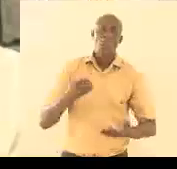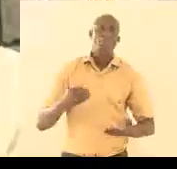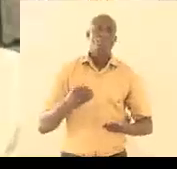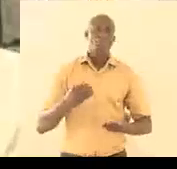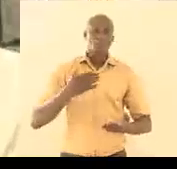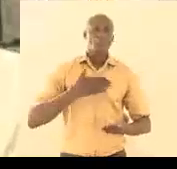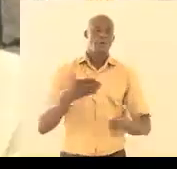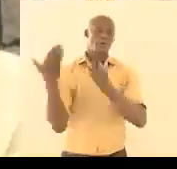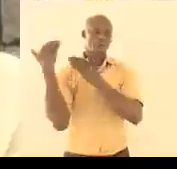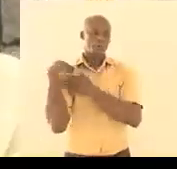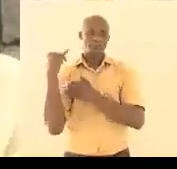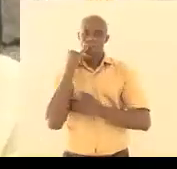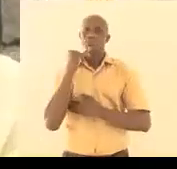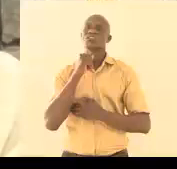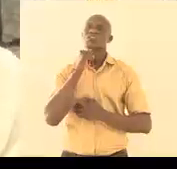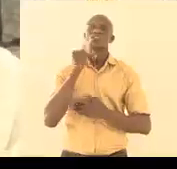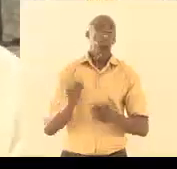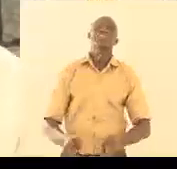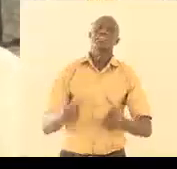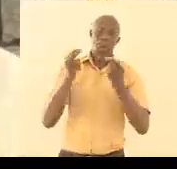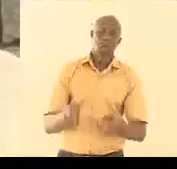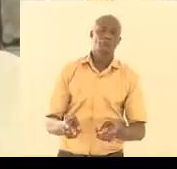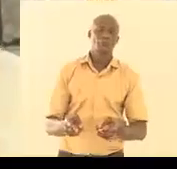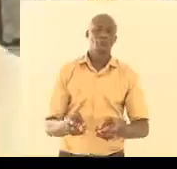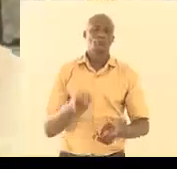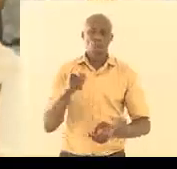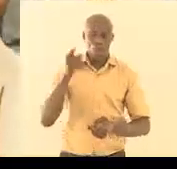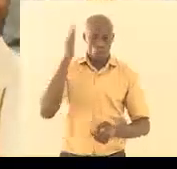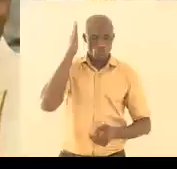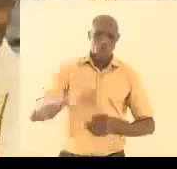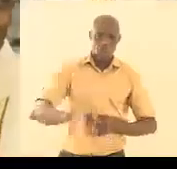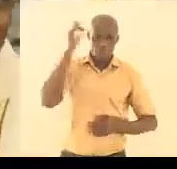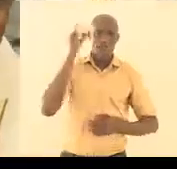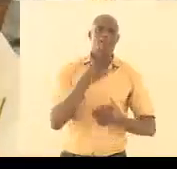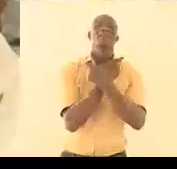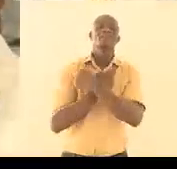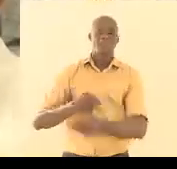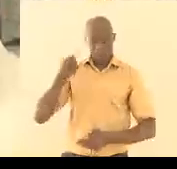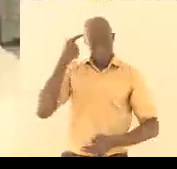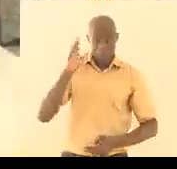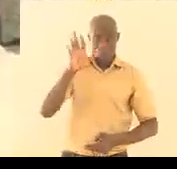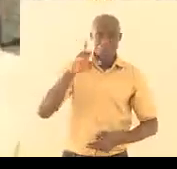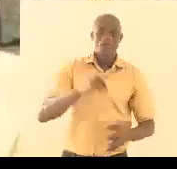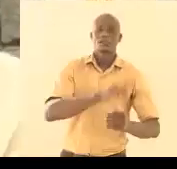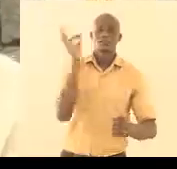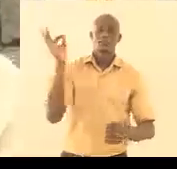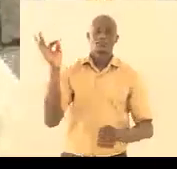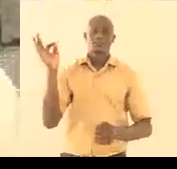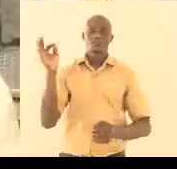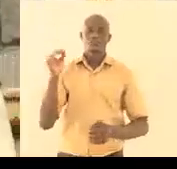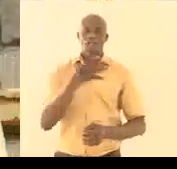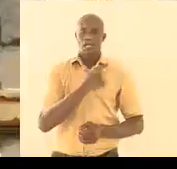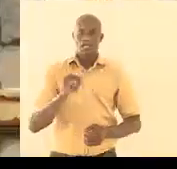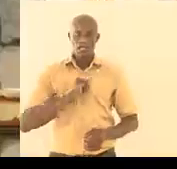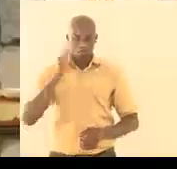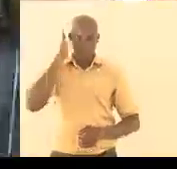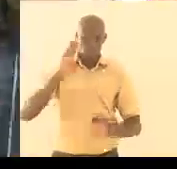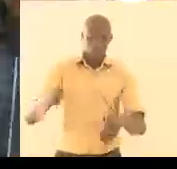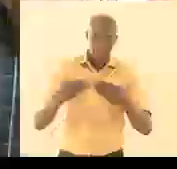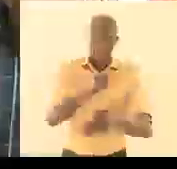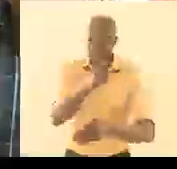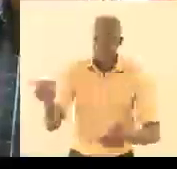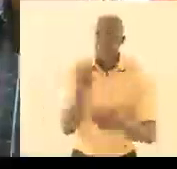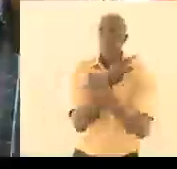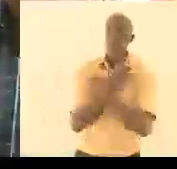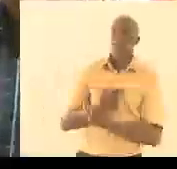my burden is light, and you will find rest for your souls, and I will